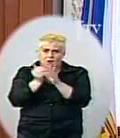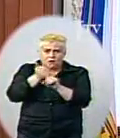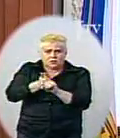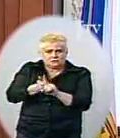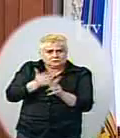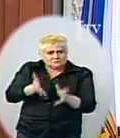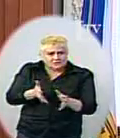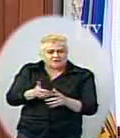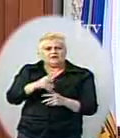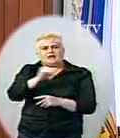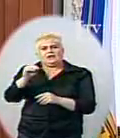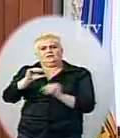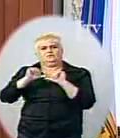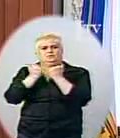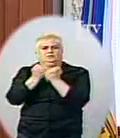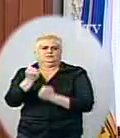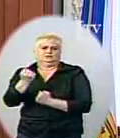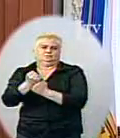that support them.